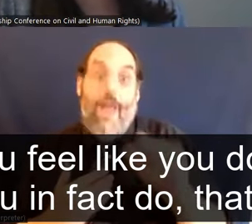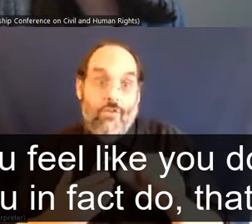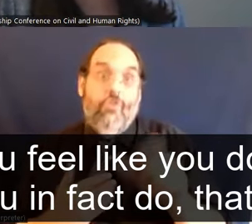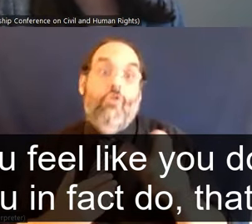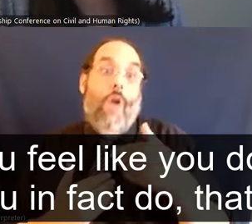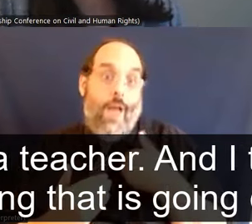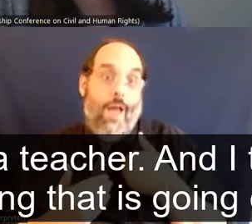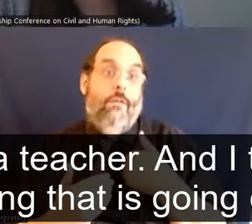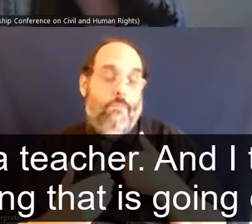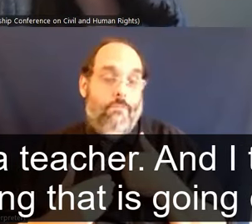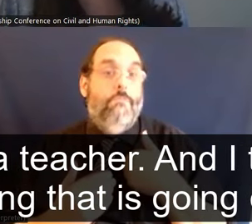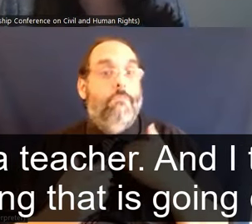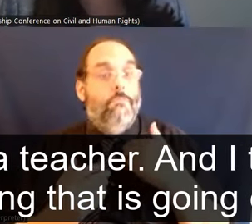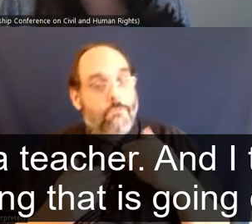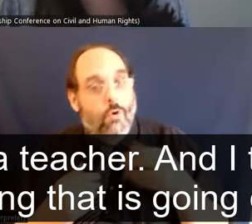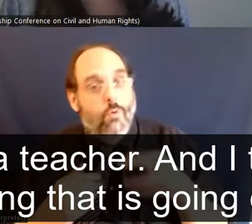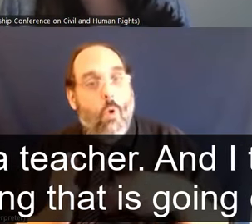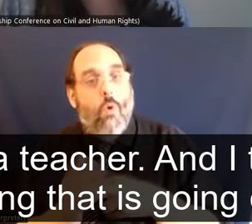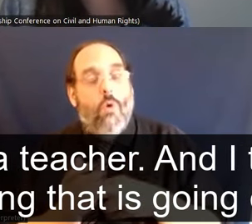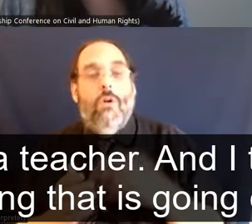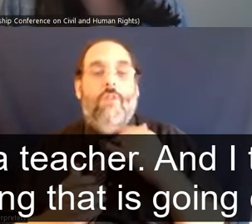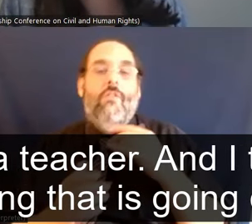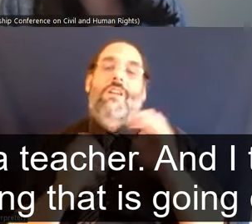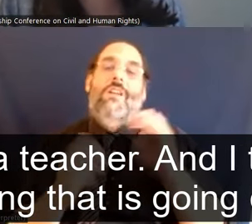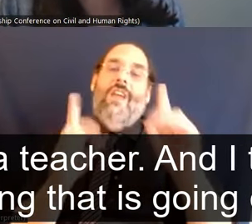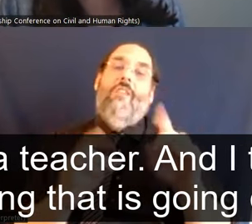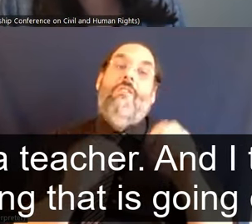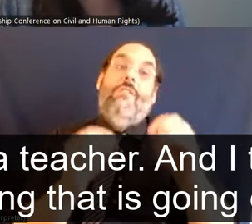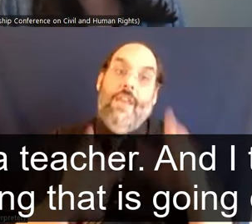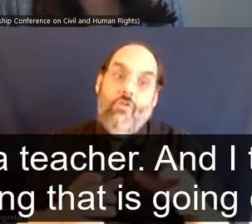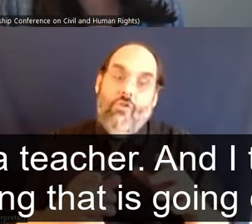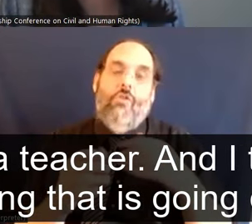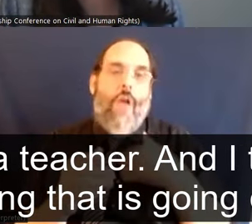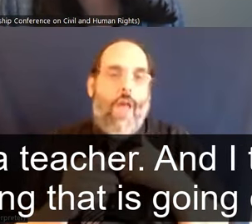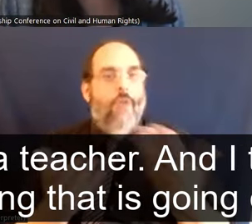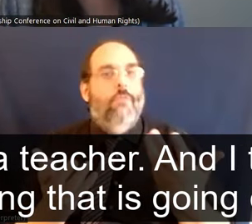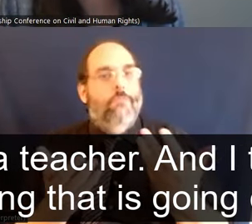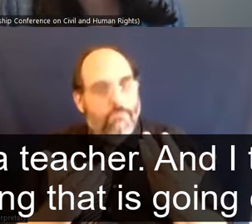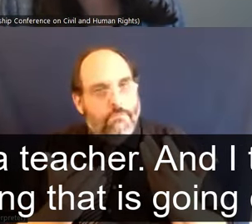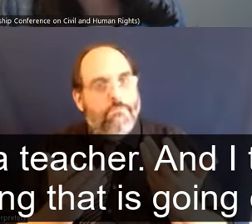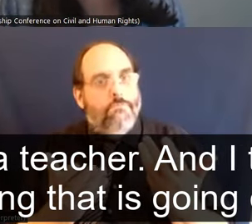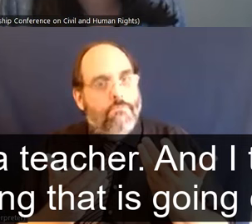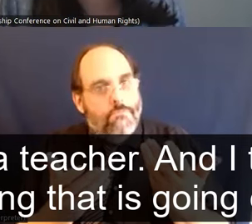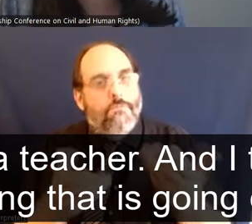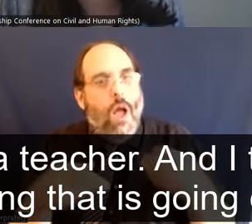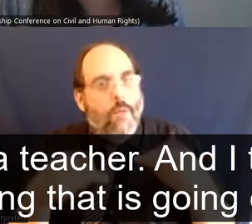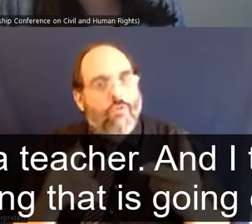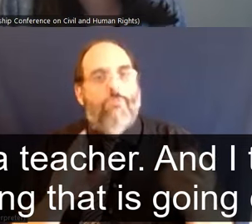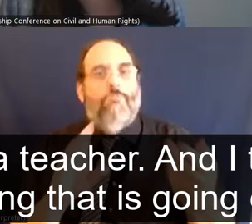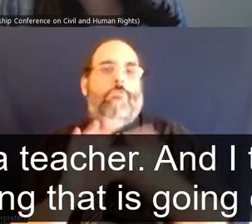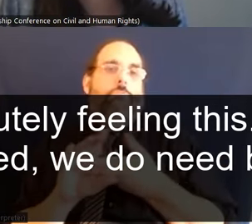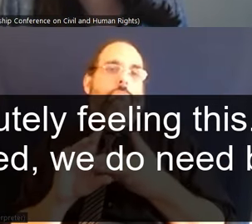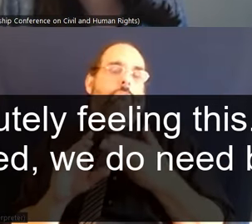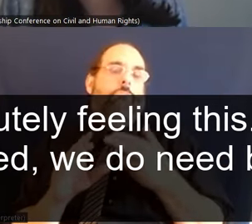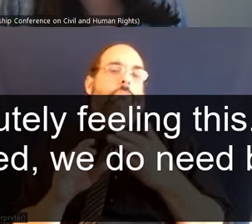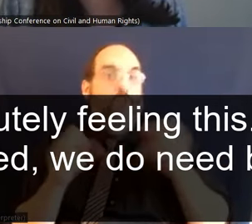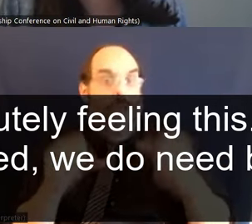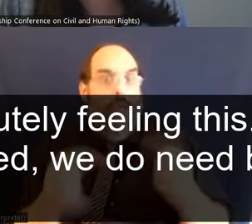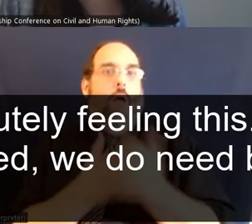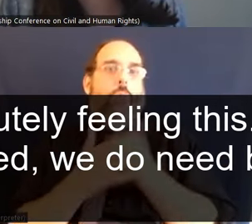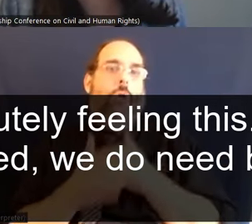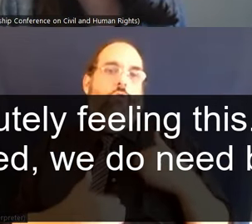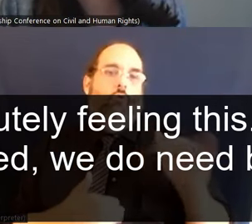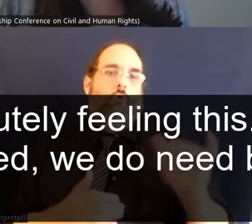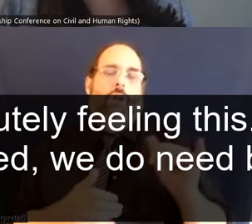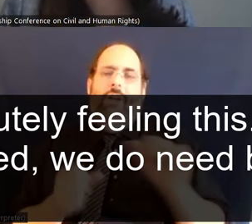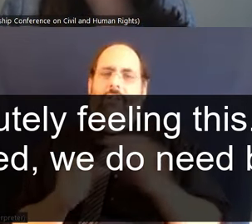that you, if you're an educator or teacher. And I think right now with everything that is going on in the world,